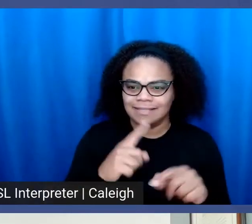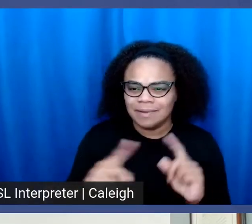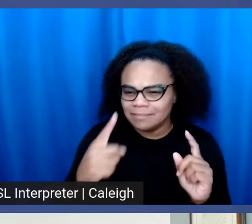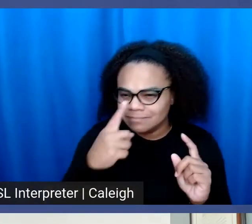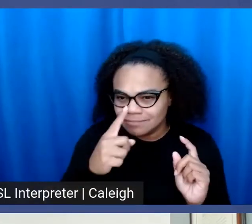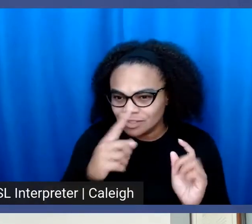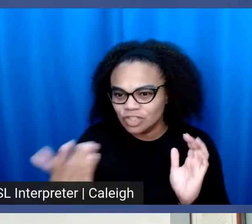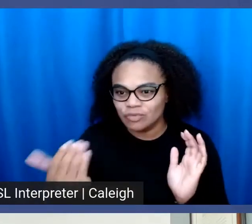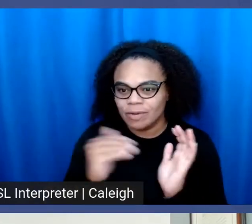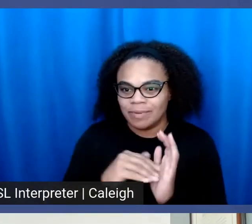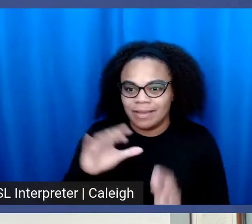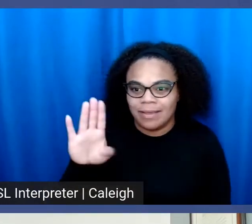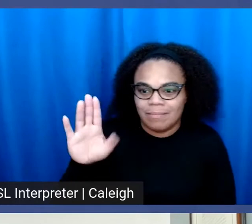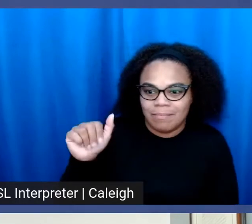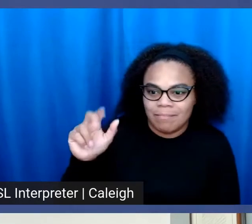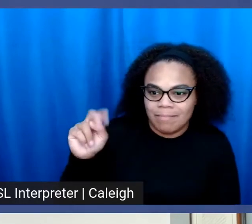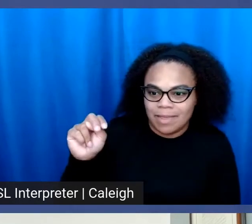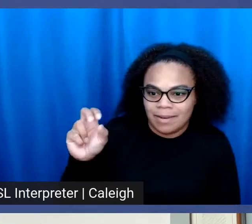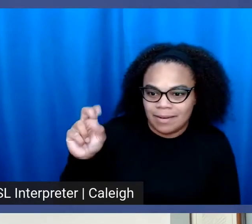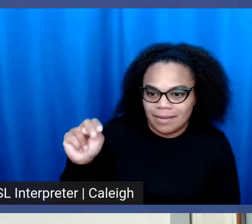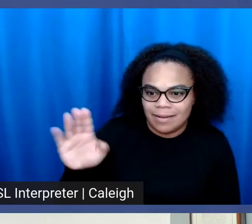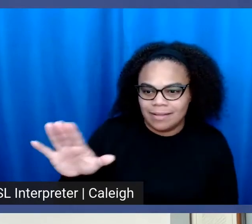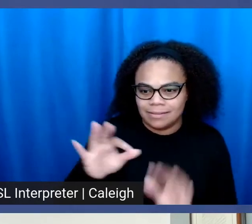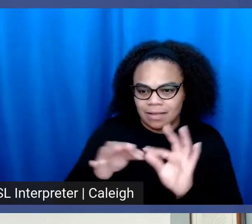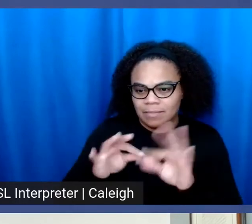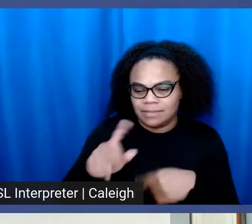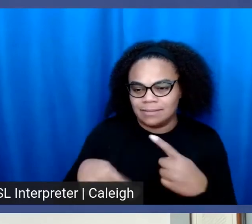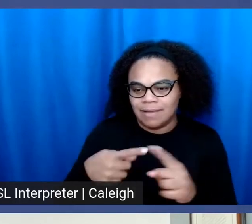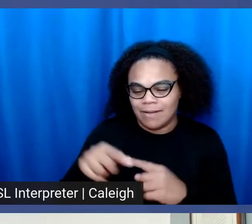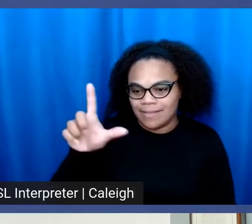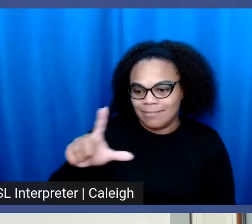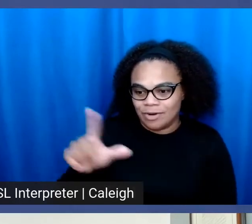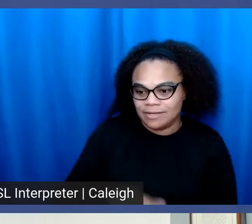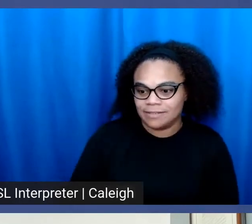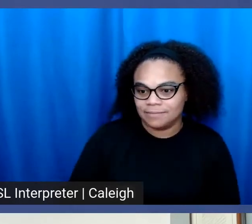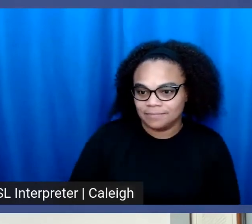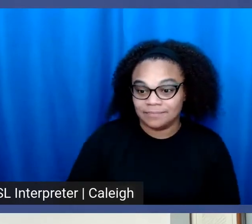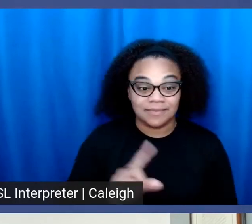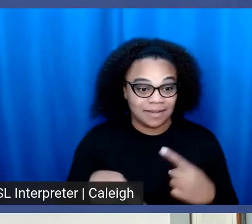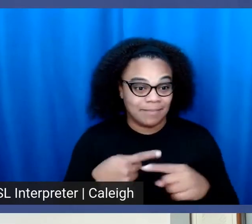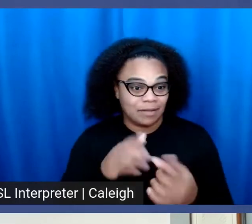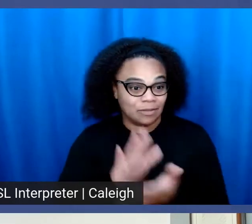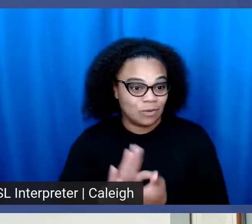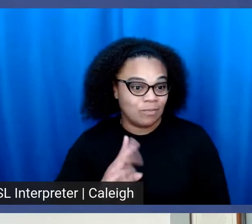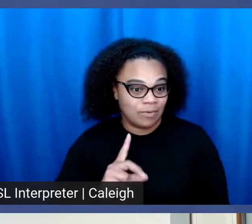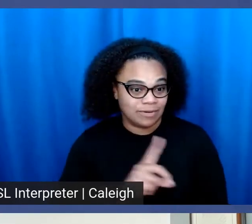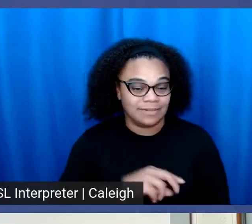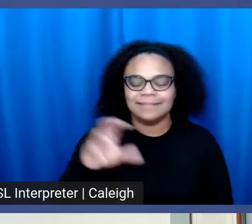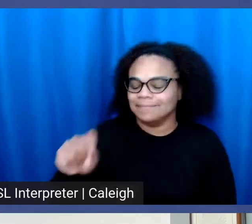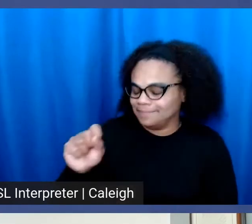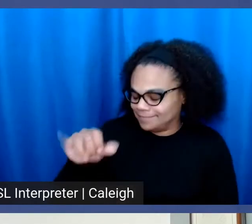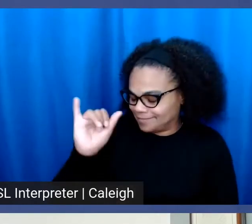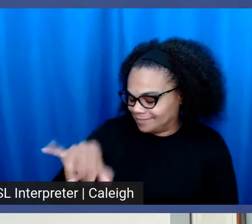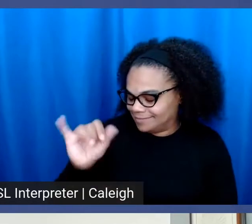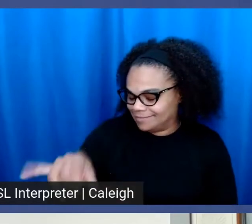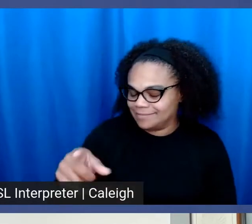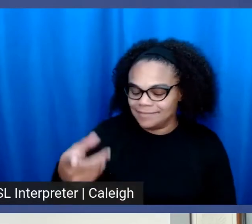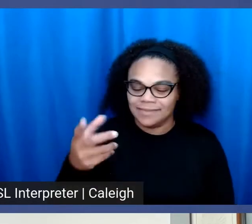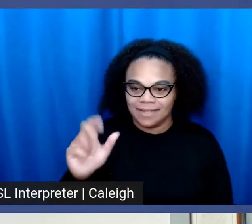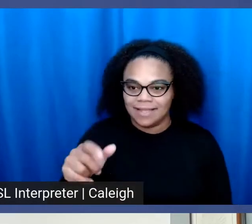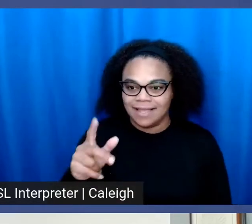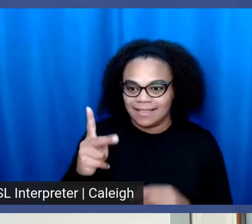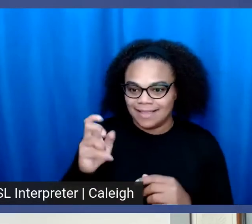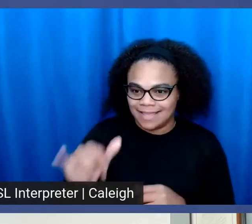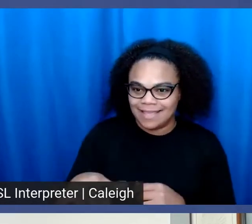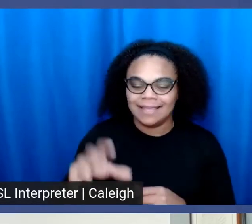repeat what Bannon said about libraries? About school boards? That's what the key to the... He